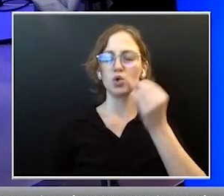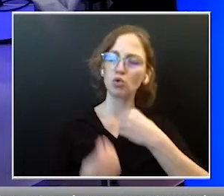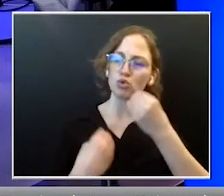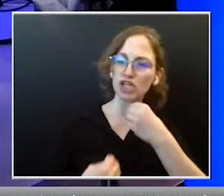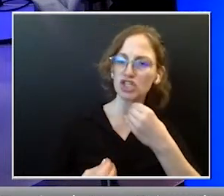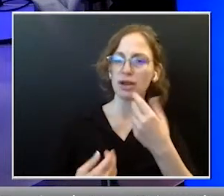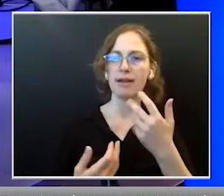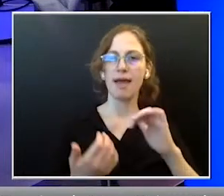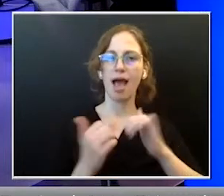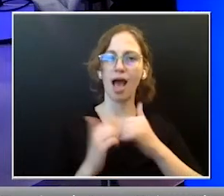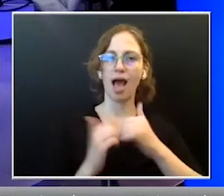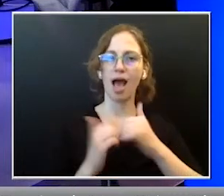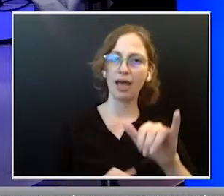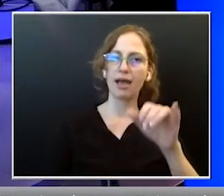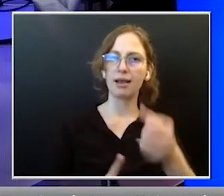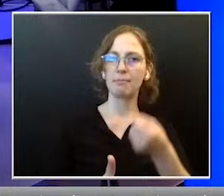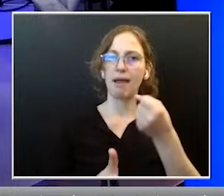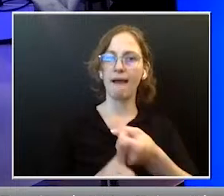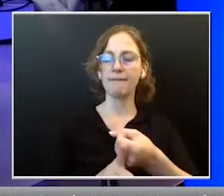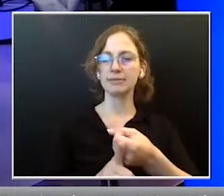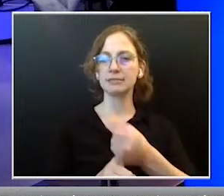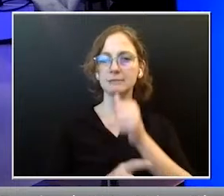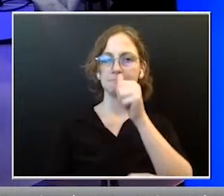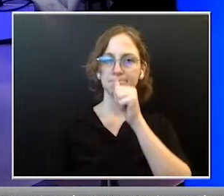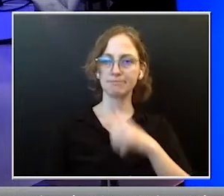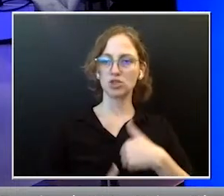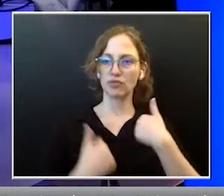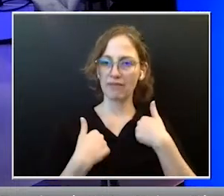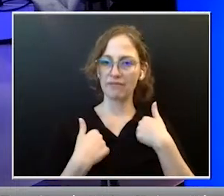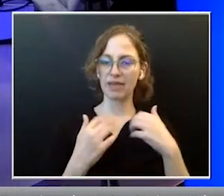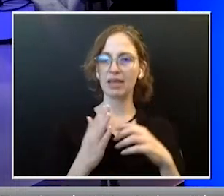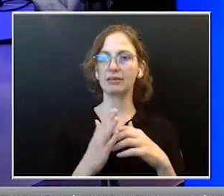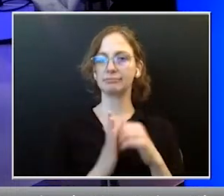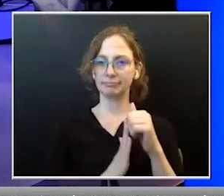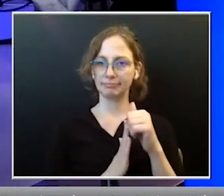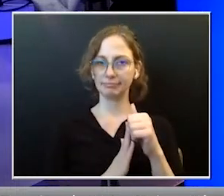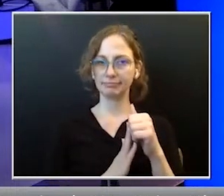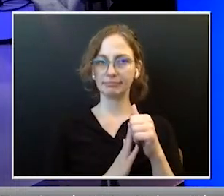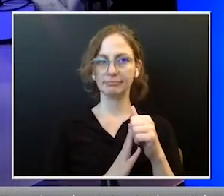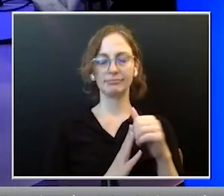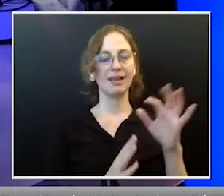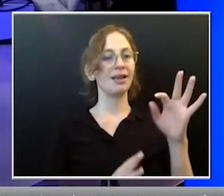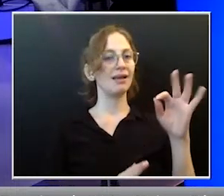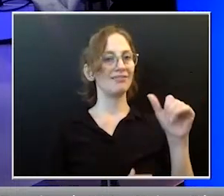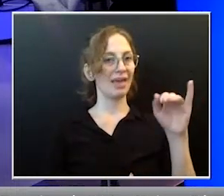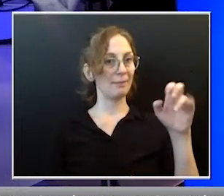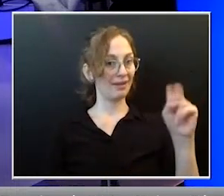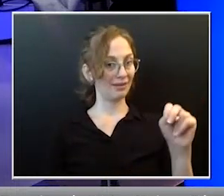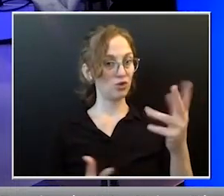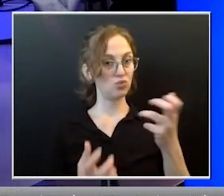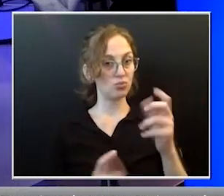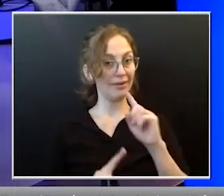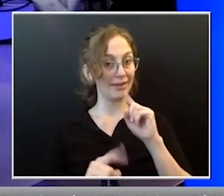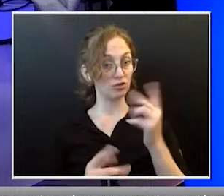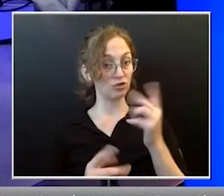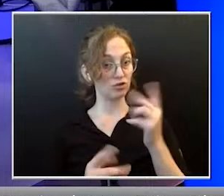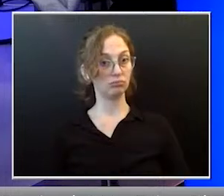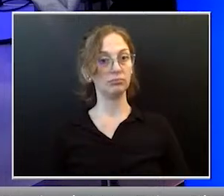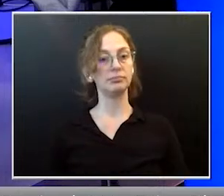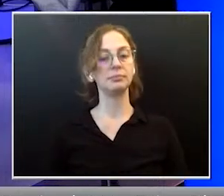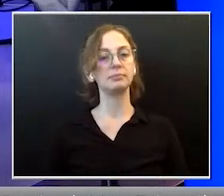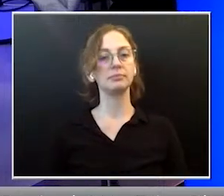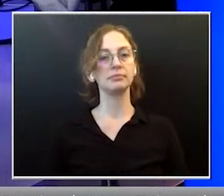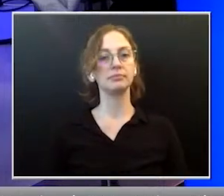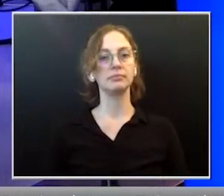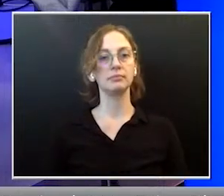the exercise journey. I'll talk about survivorship with Dr. Fabian first. Nutrition. Nutrition, we know exercise is